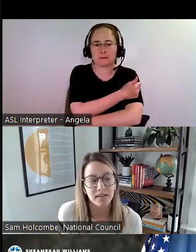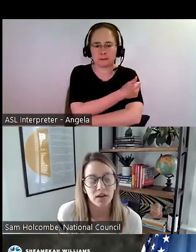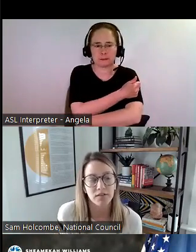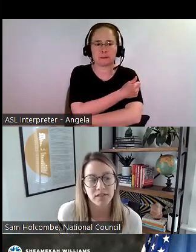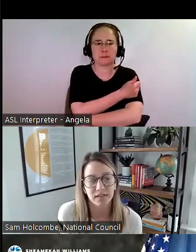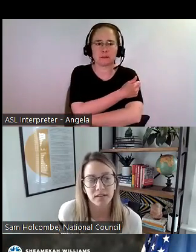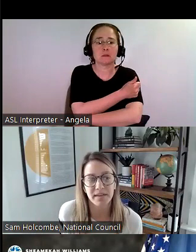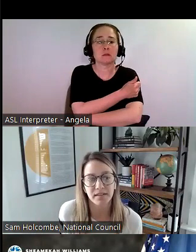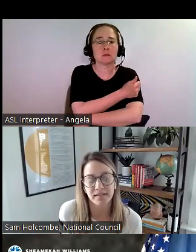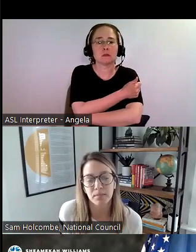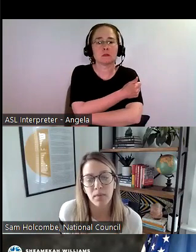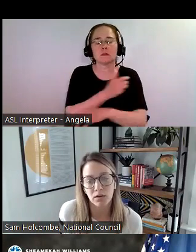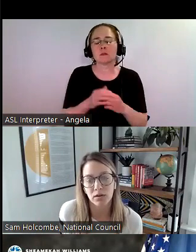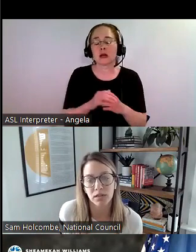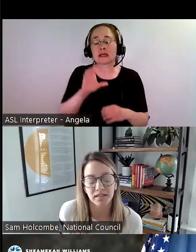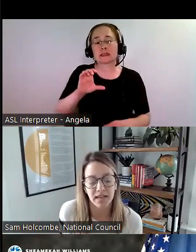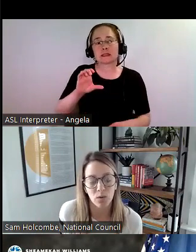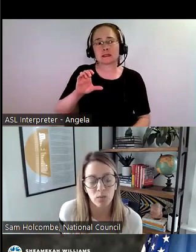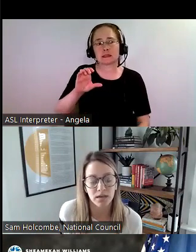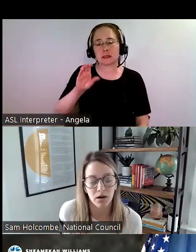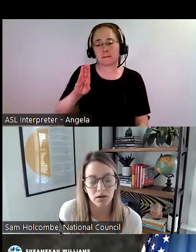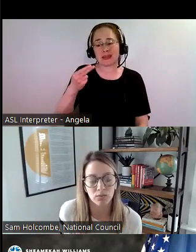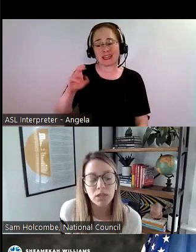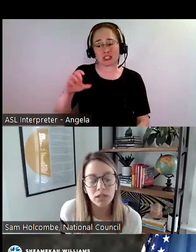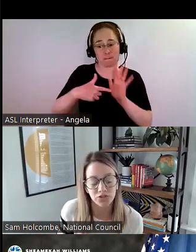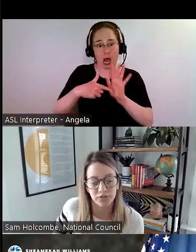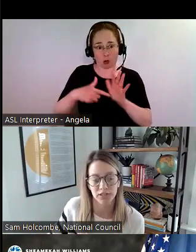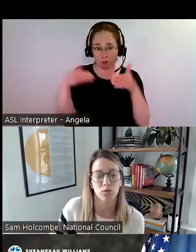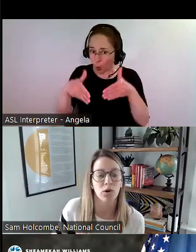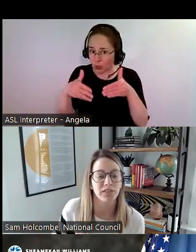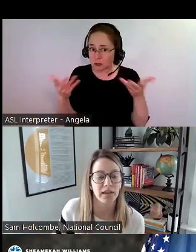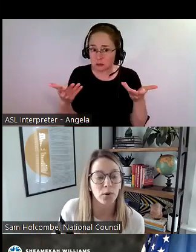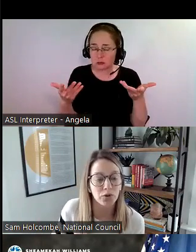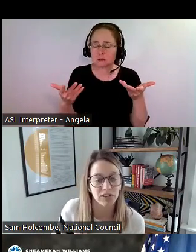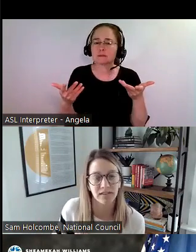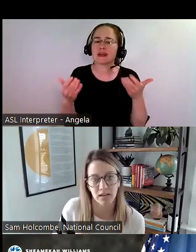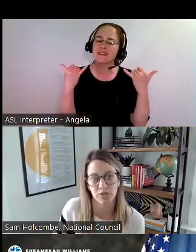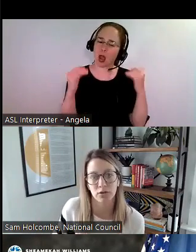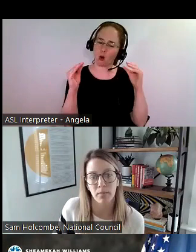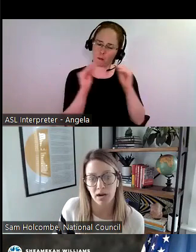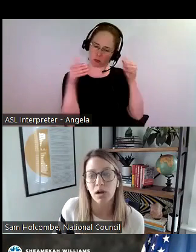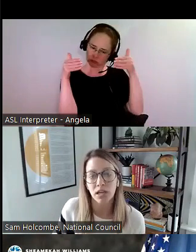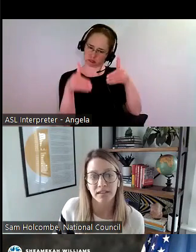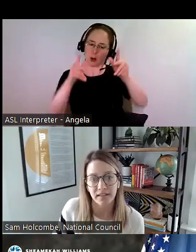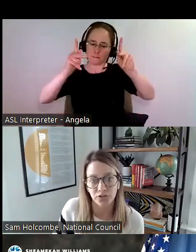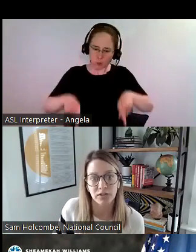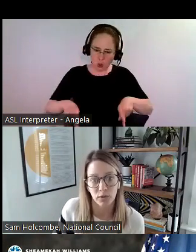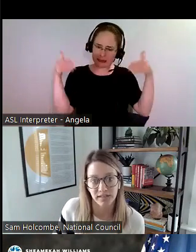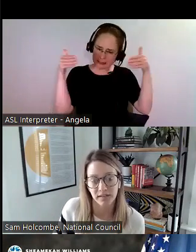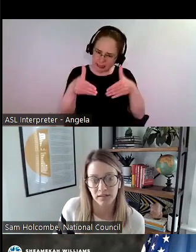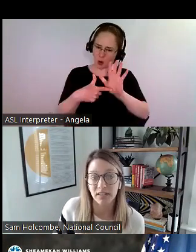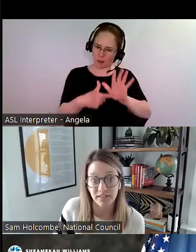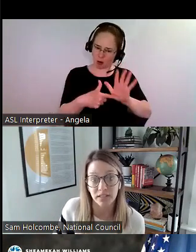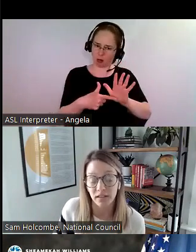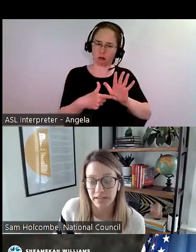the focus of the CCBHC model is that we are really shifting towards a person-centered model to